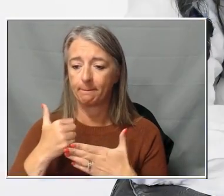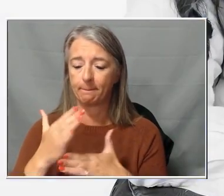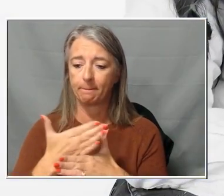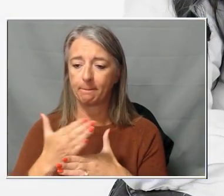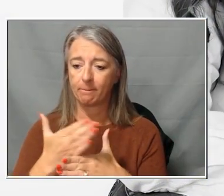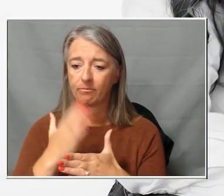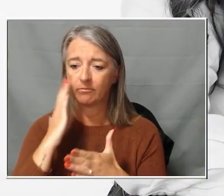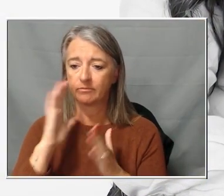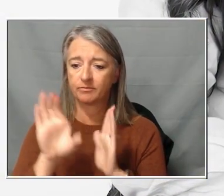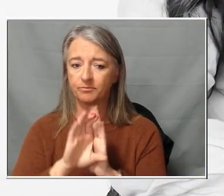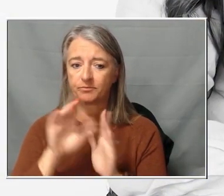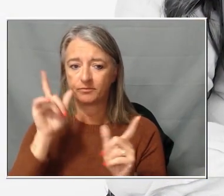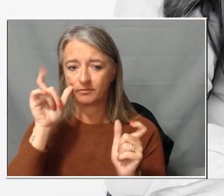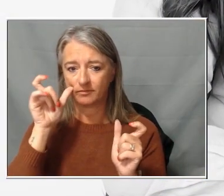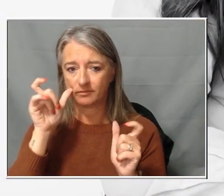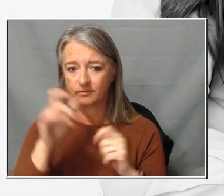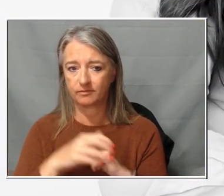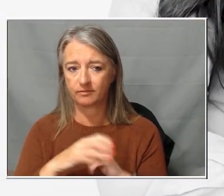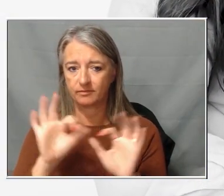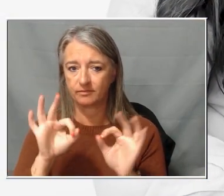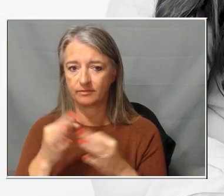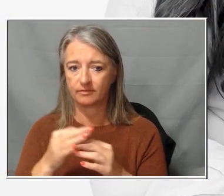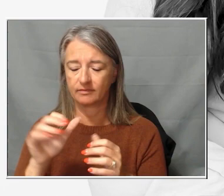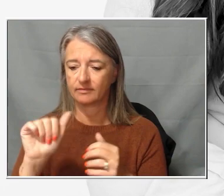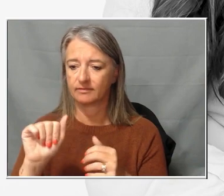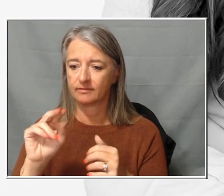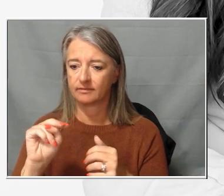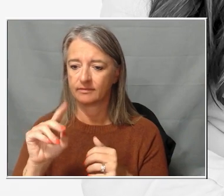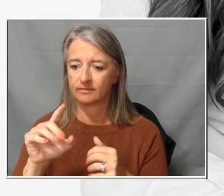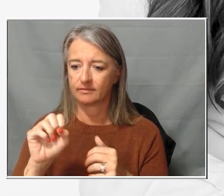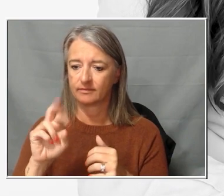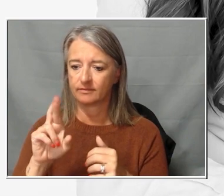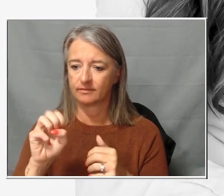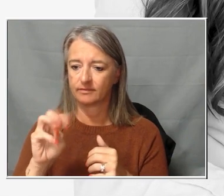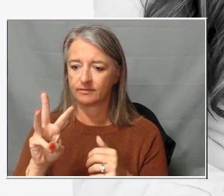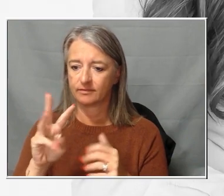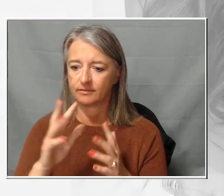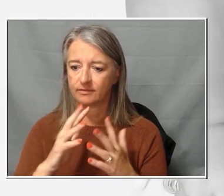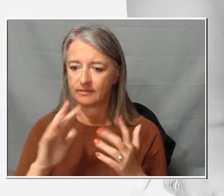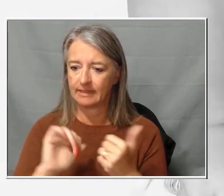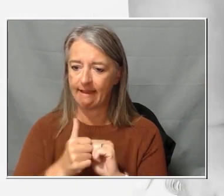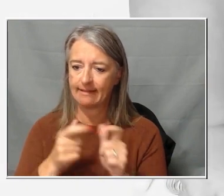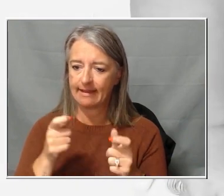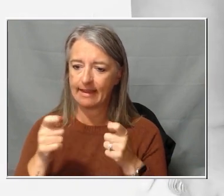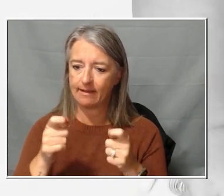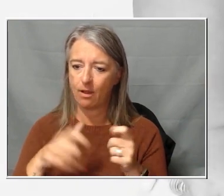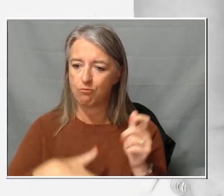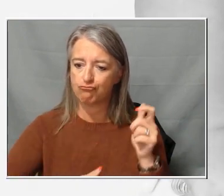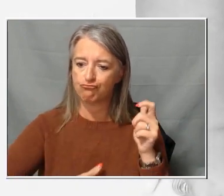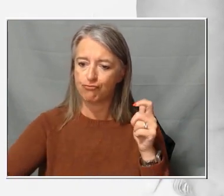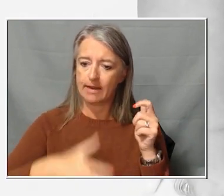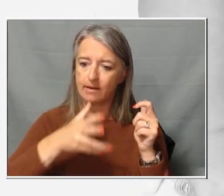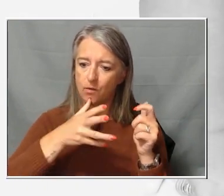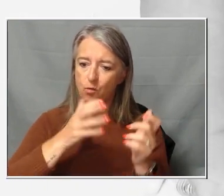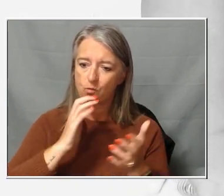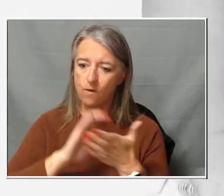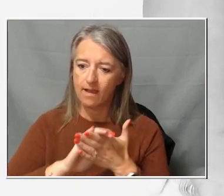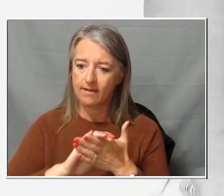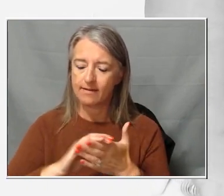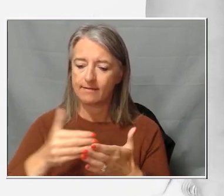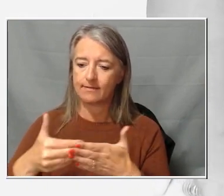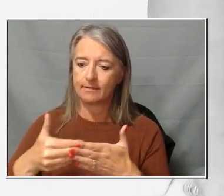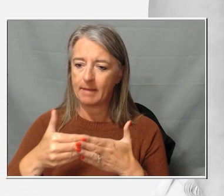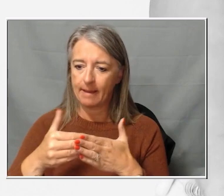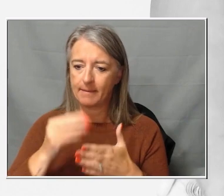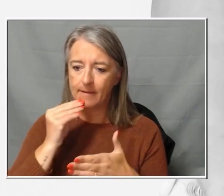photos, tell us, how did Andrew handle this journey? It's a lot to have a pregnant wife, a toddler at home,